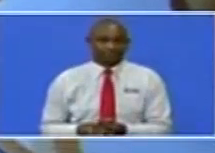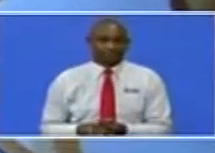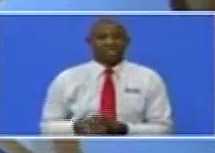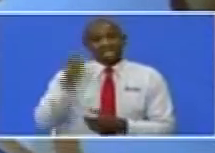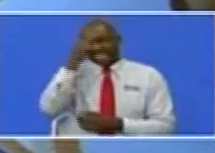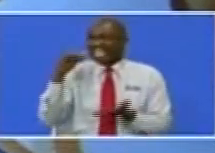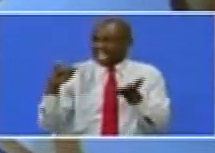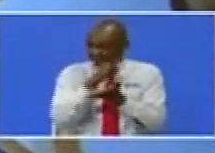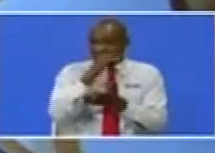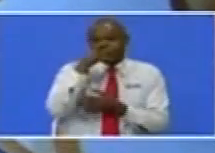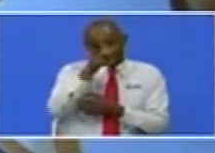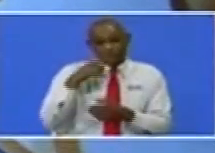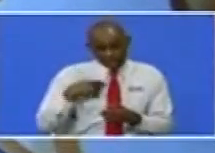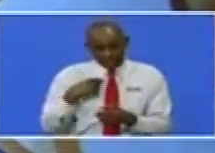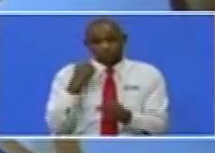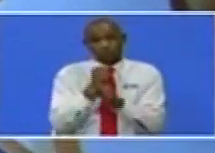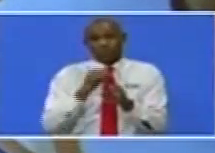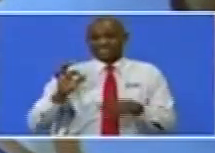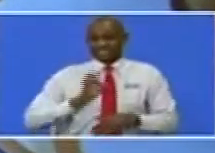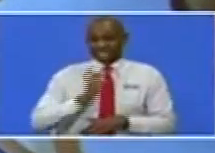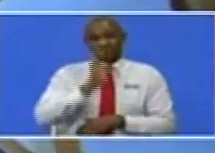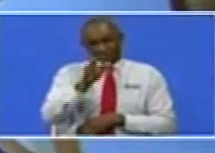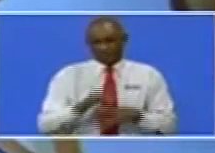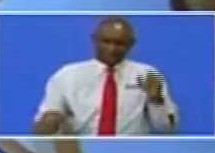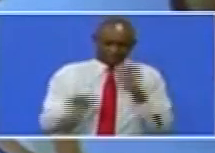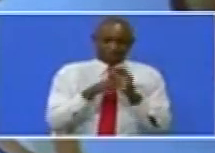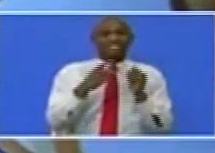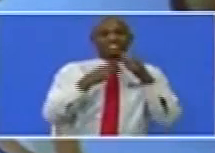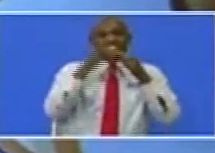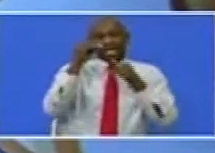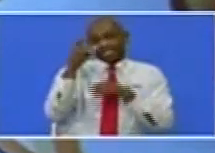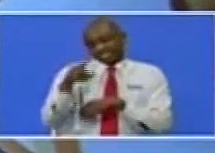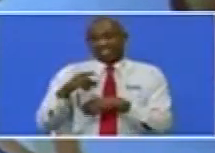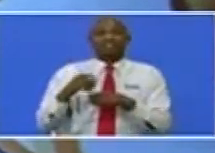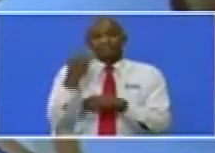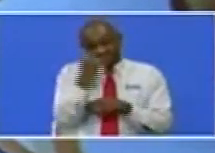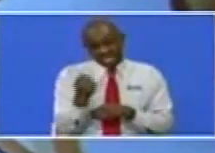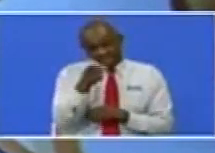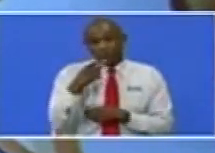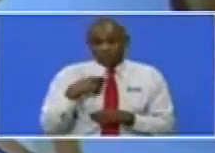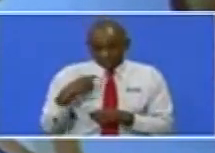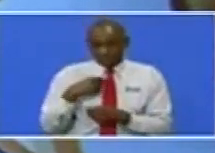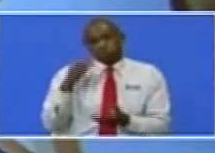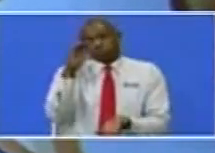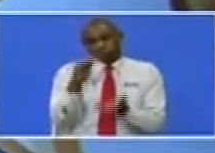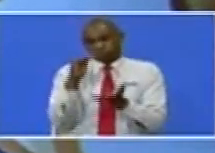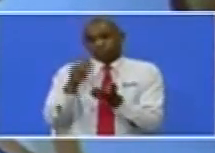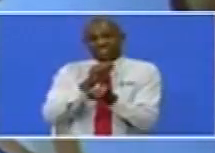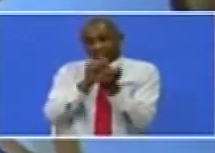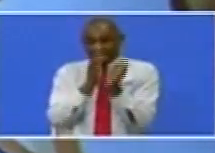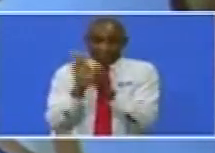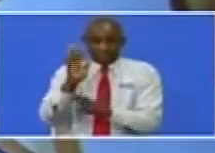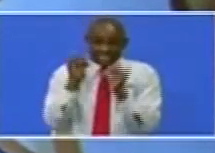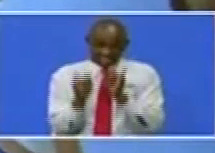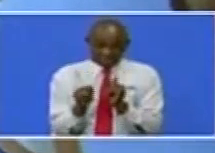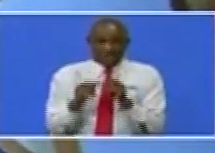Kenya Airways is set to cut the number of staff by 600 by May this year as part of the national carrier's turnaround strategy. In